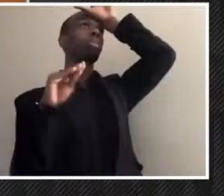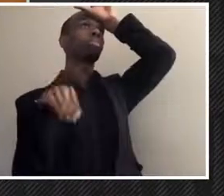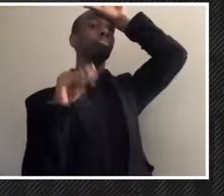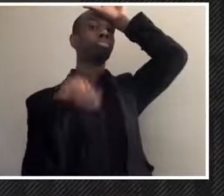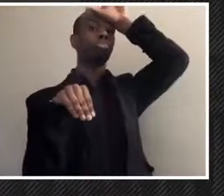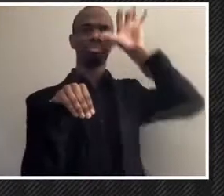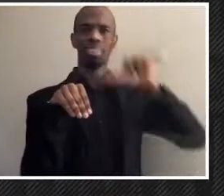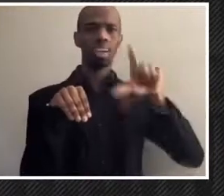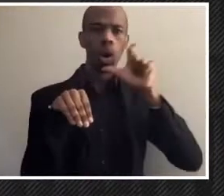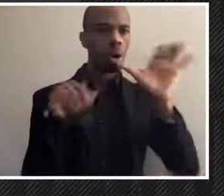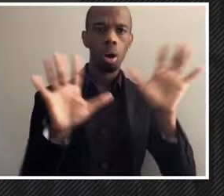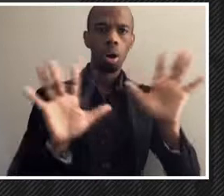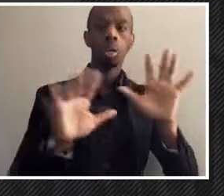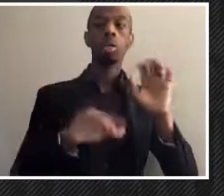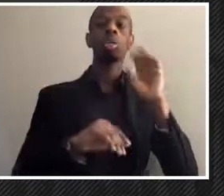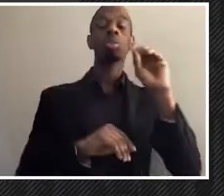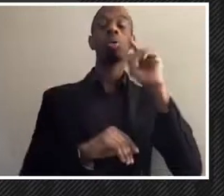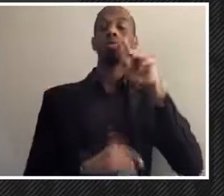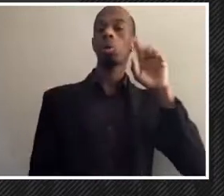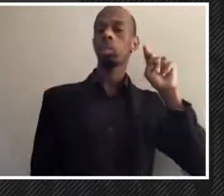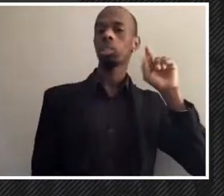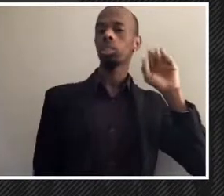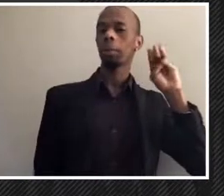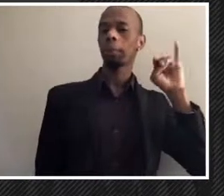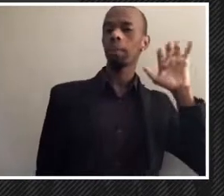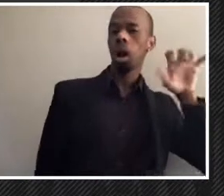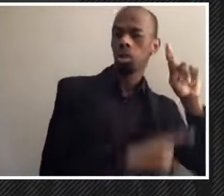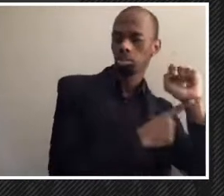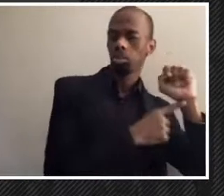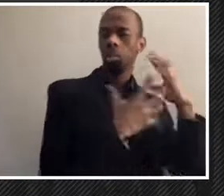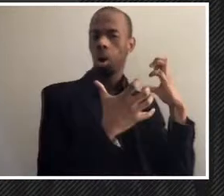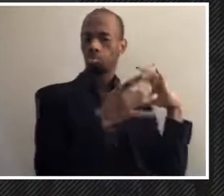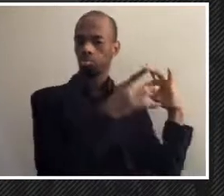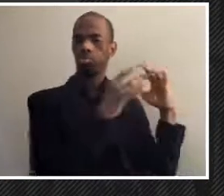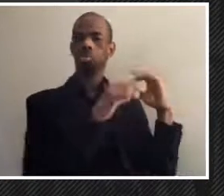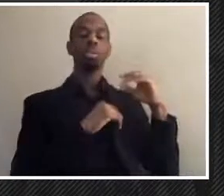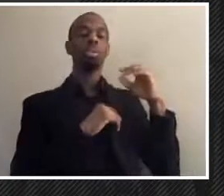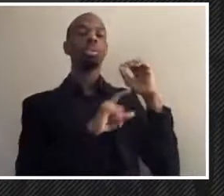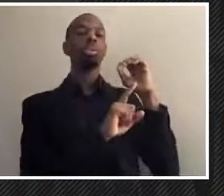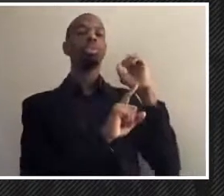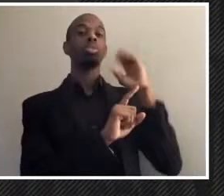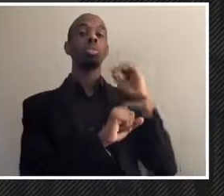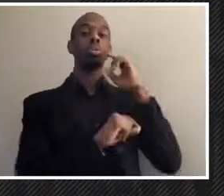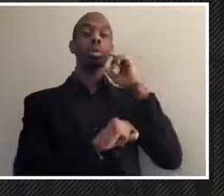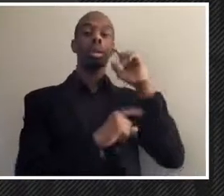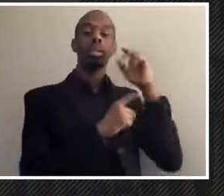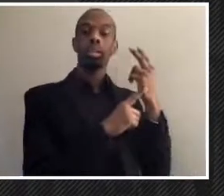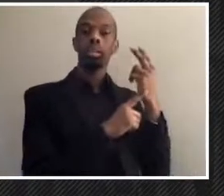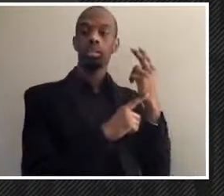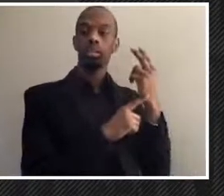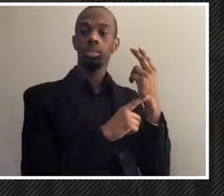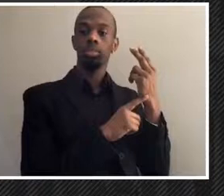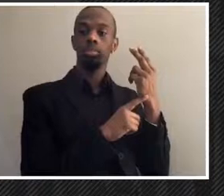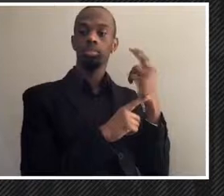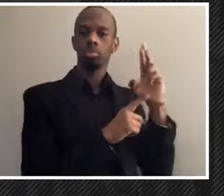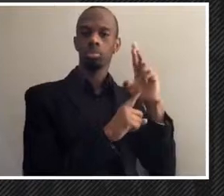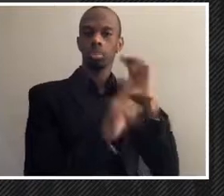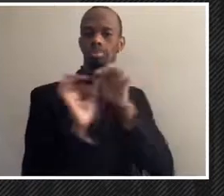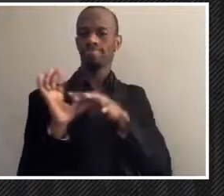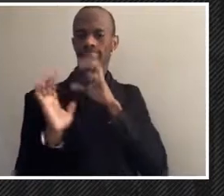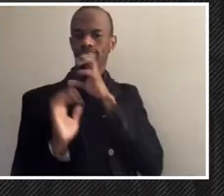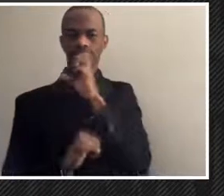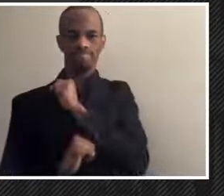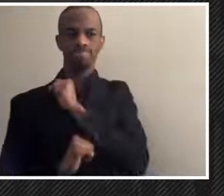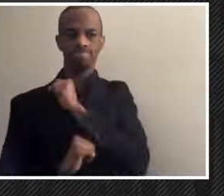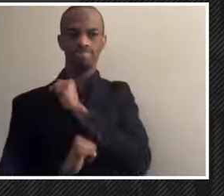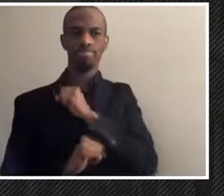specifically. ACLU supports HR 40 in the formation of a commission that will study the effects of slavery and make recommendations